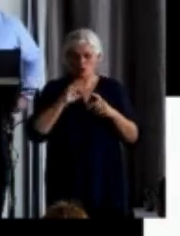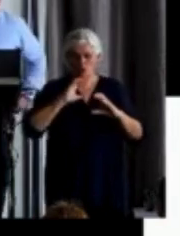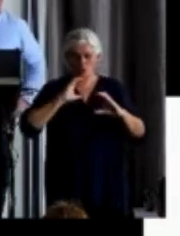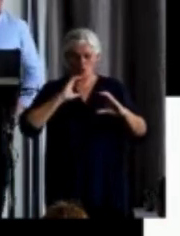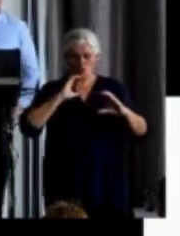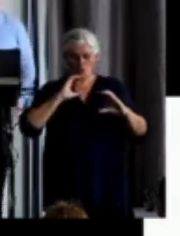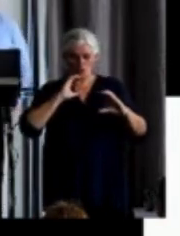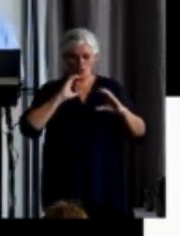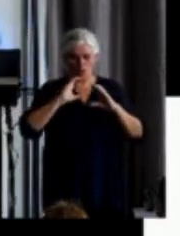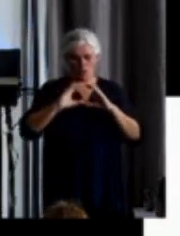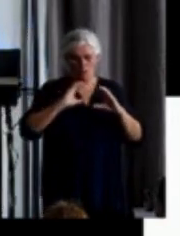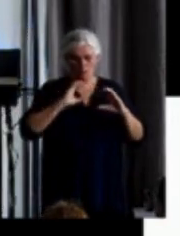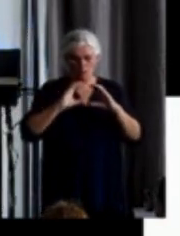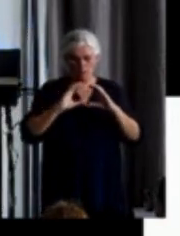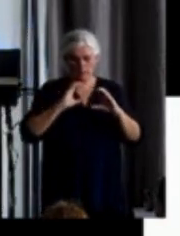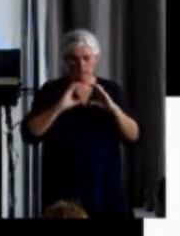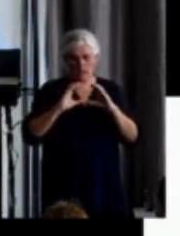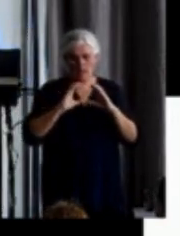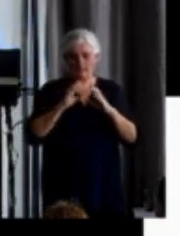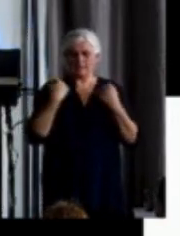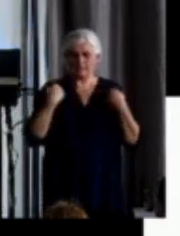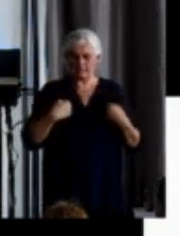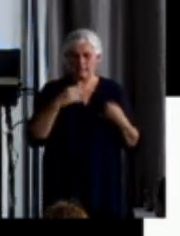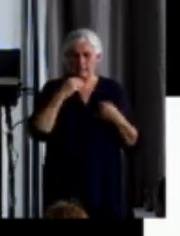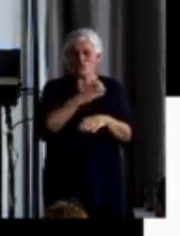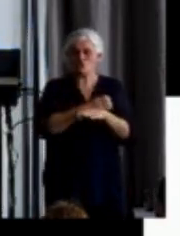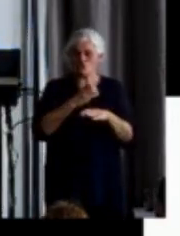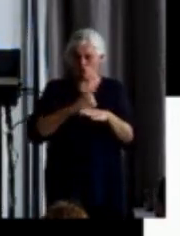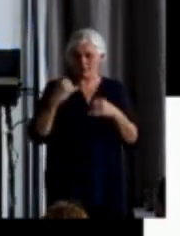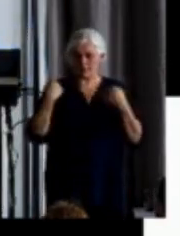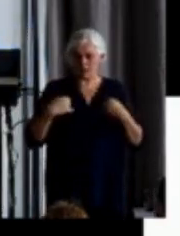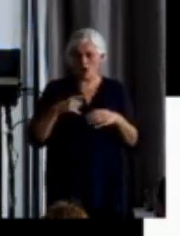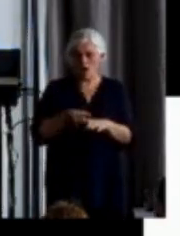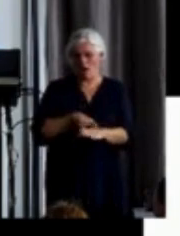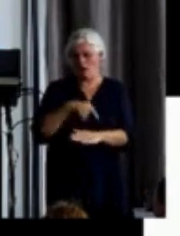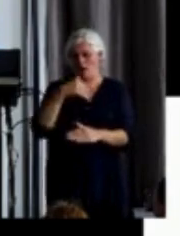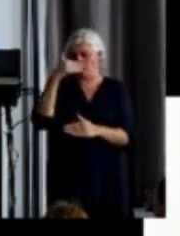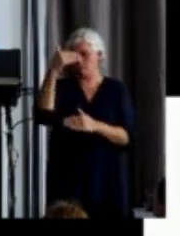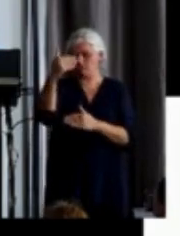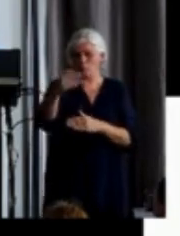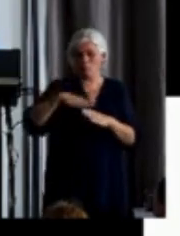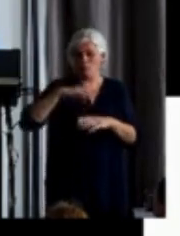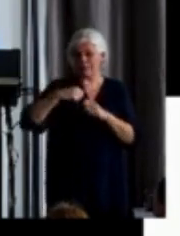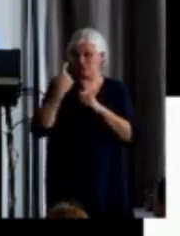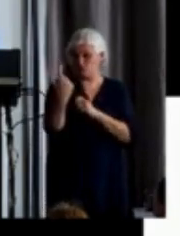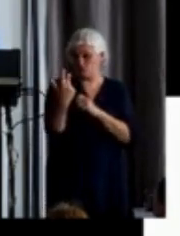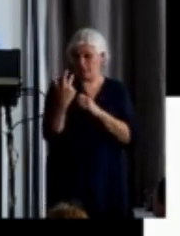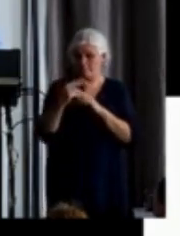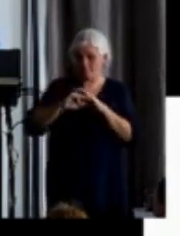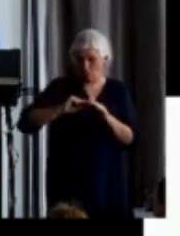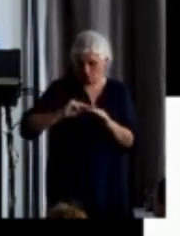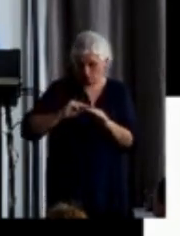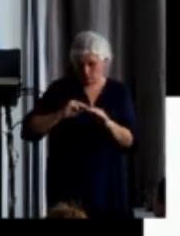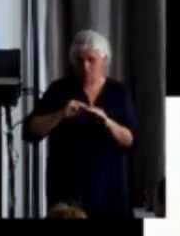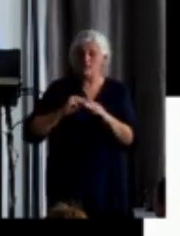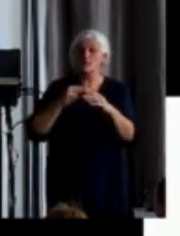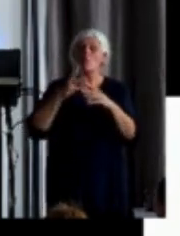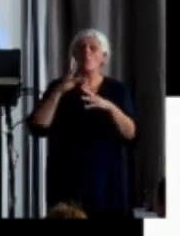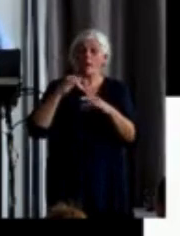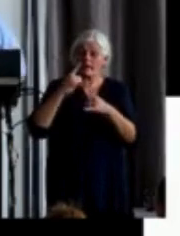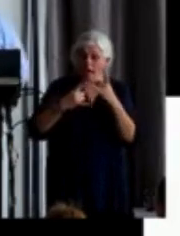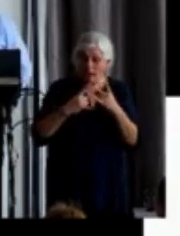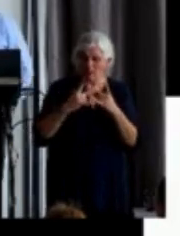diseases, also known as chronic diseases, are usually long in duration, more than 3 months, and are a result of a